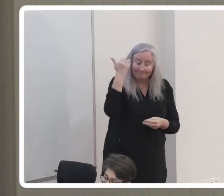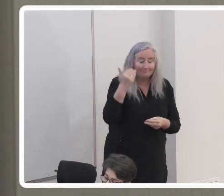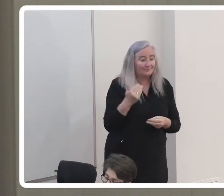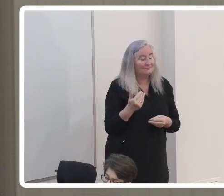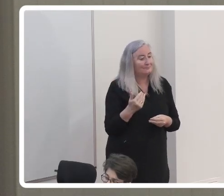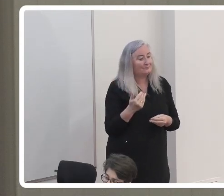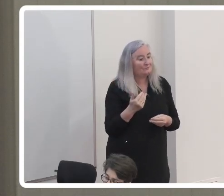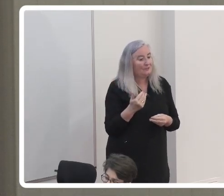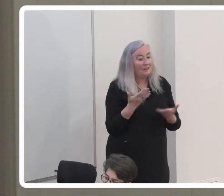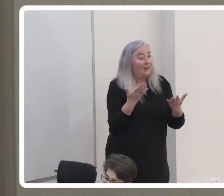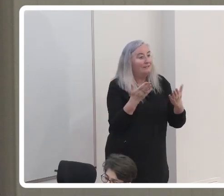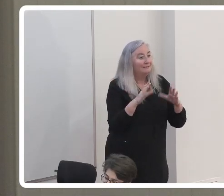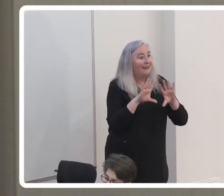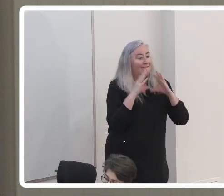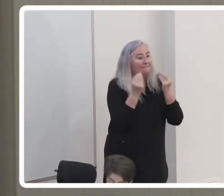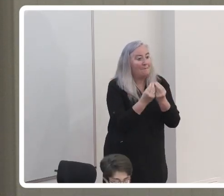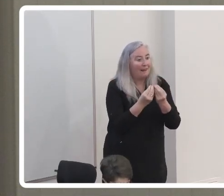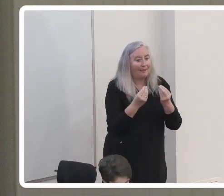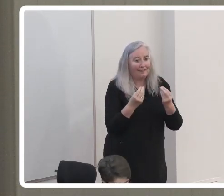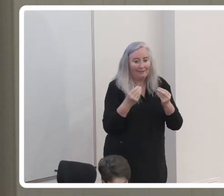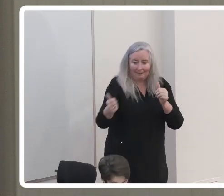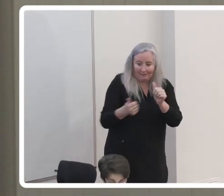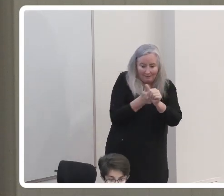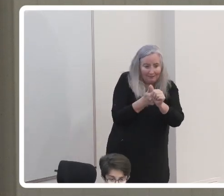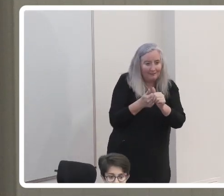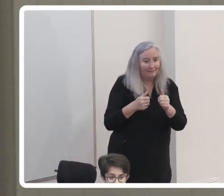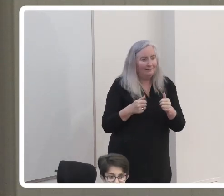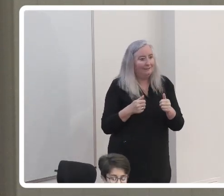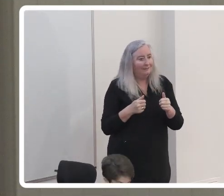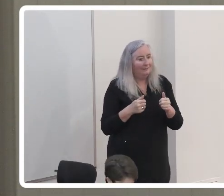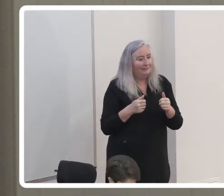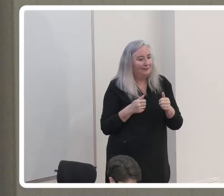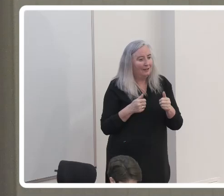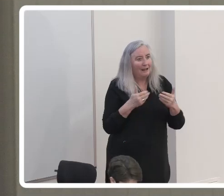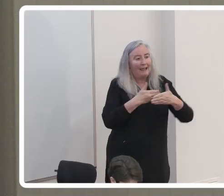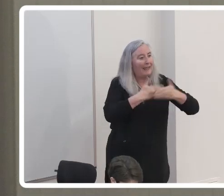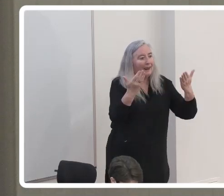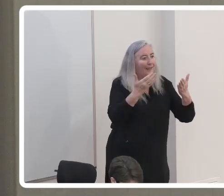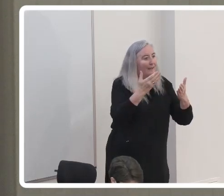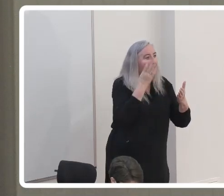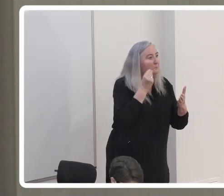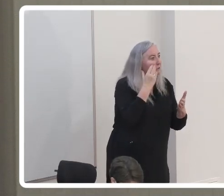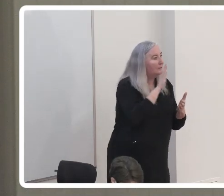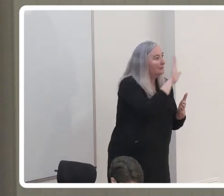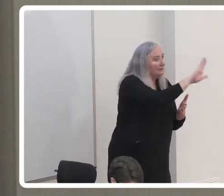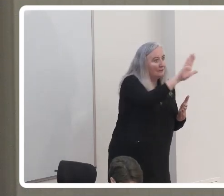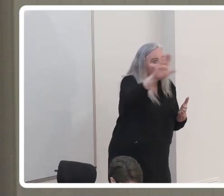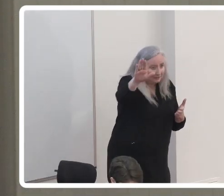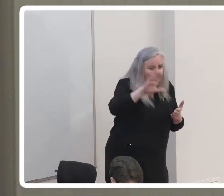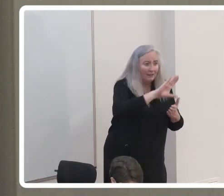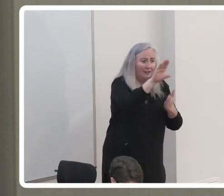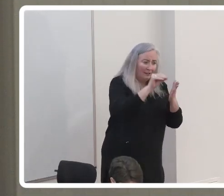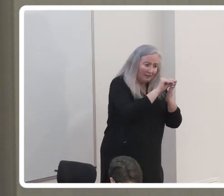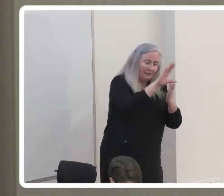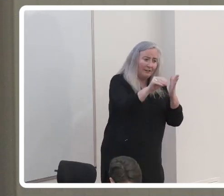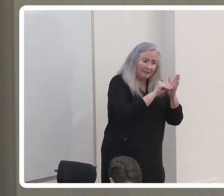a founding member of Sisters of Frida, an experimental collective of disabled women, and who is also experienced